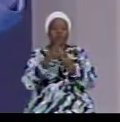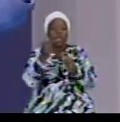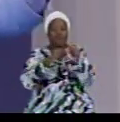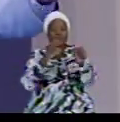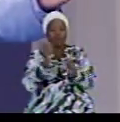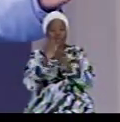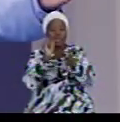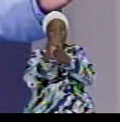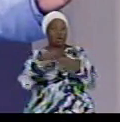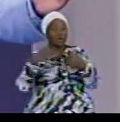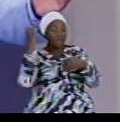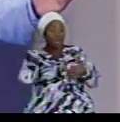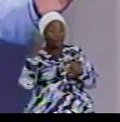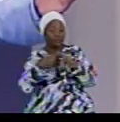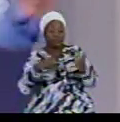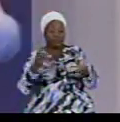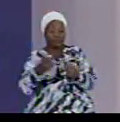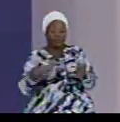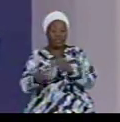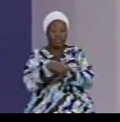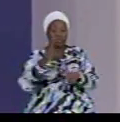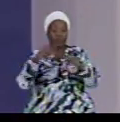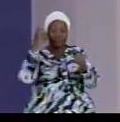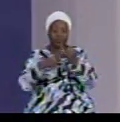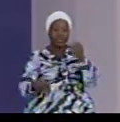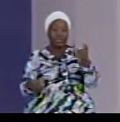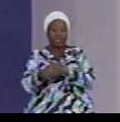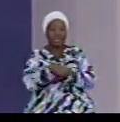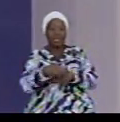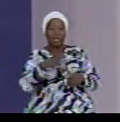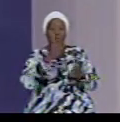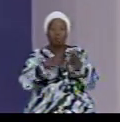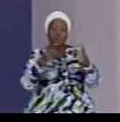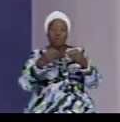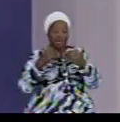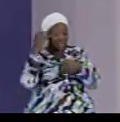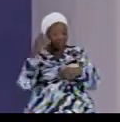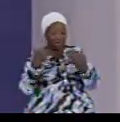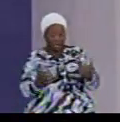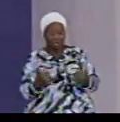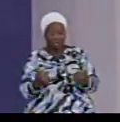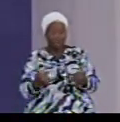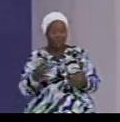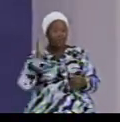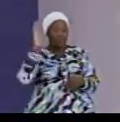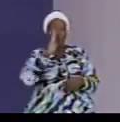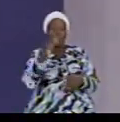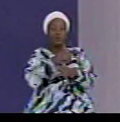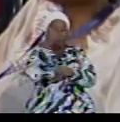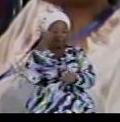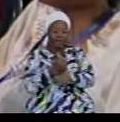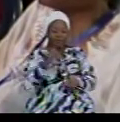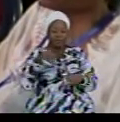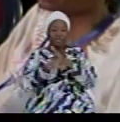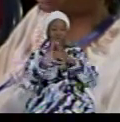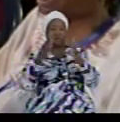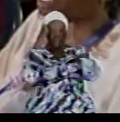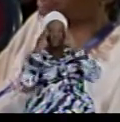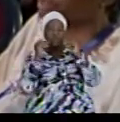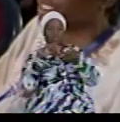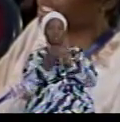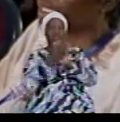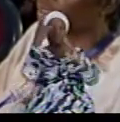have heard from the first day to this final day, and what you are hearing right now, will be confirmed in your